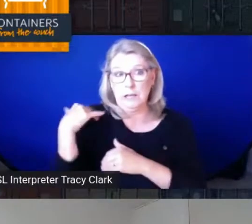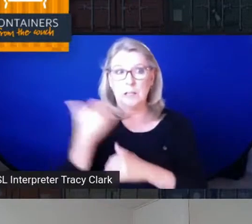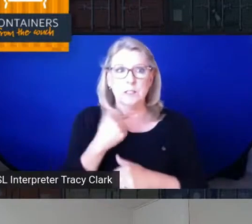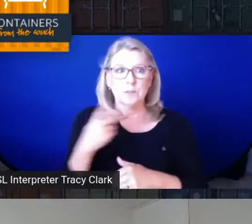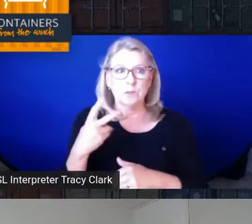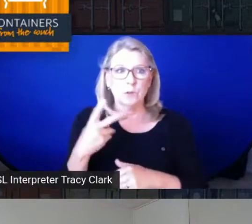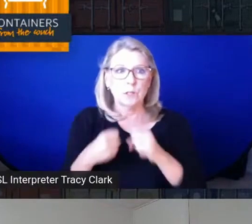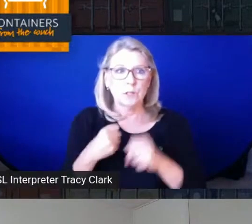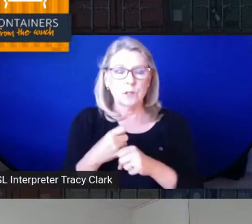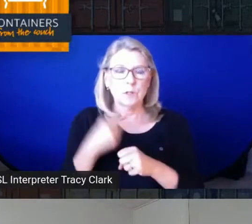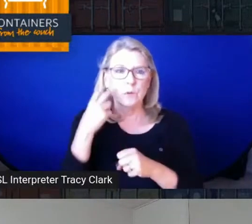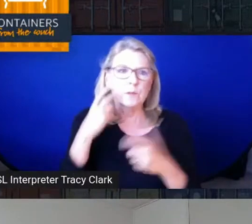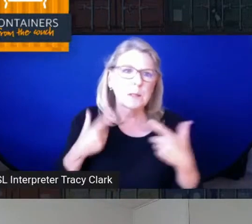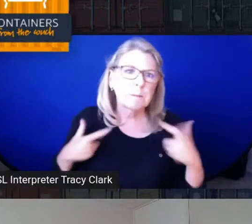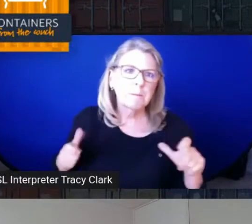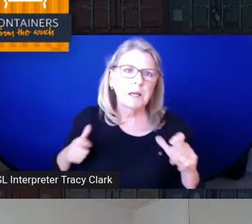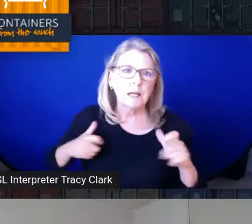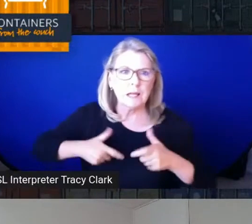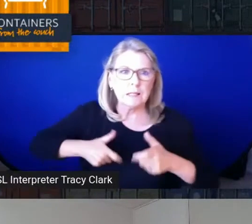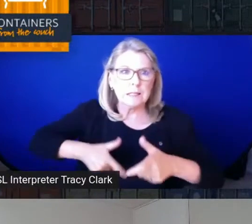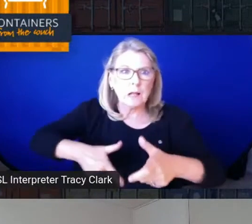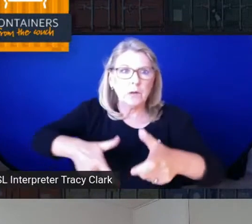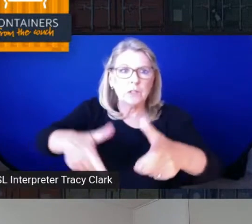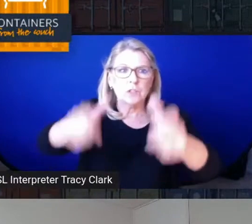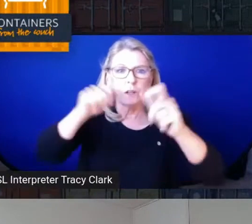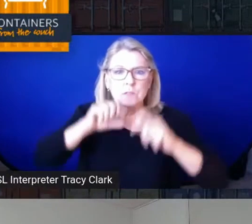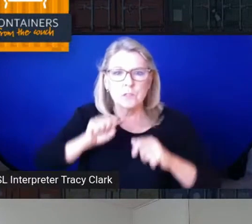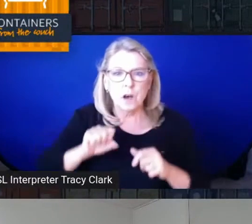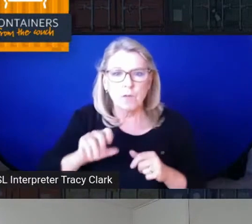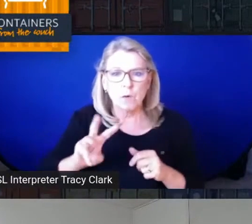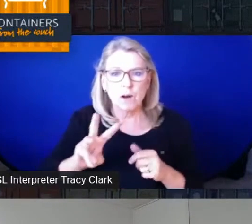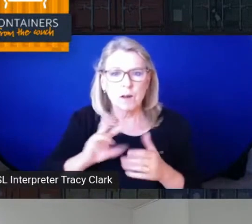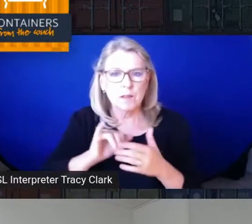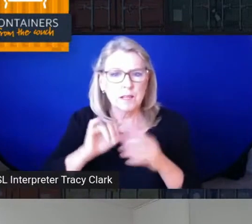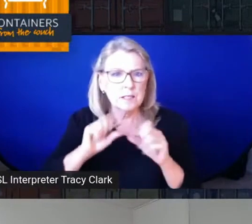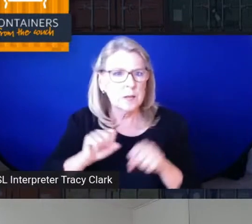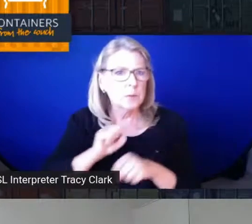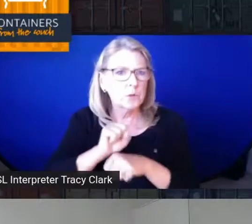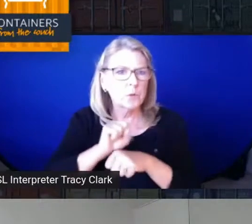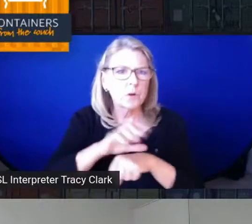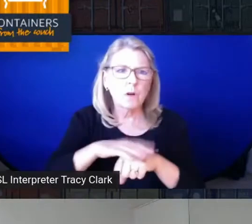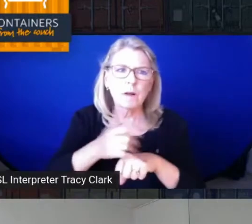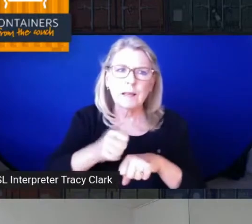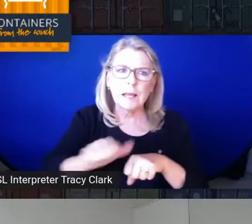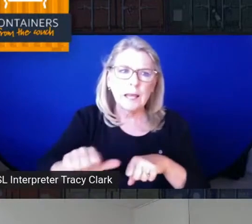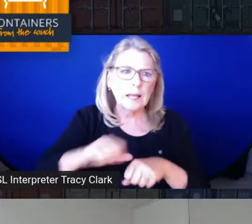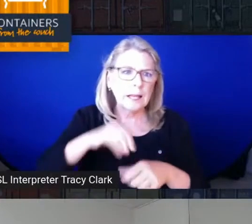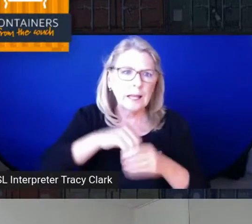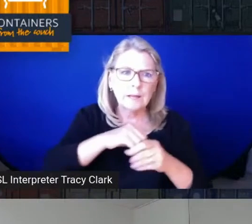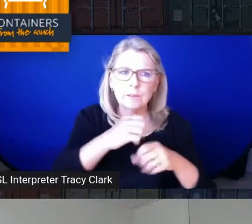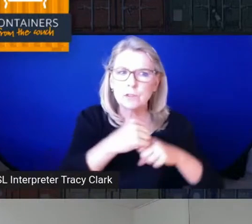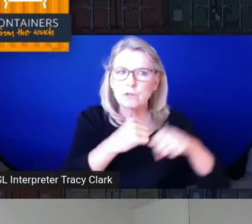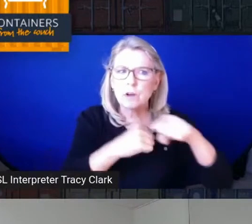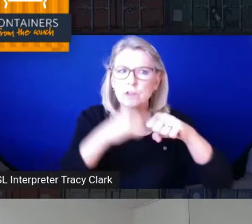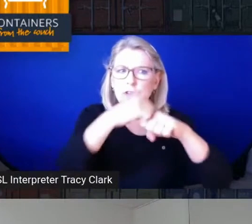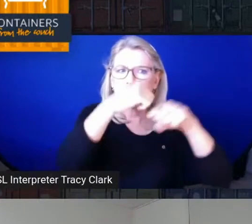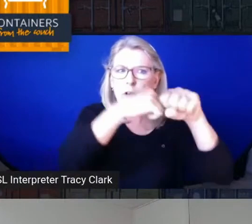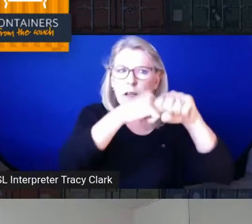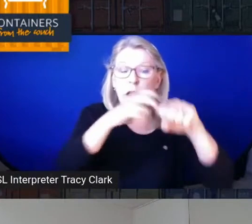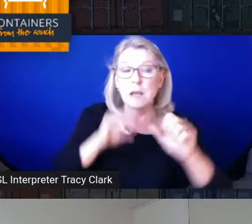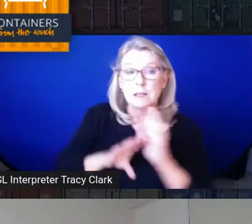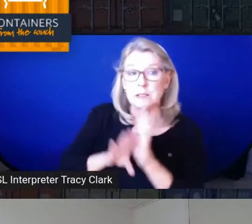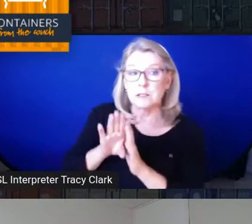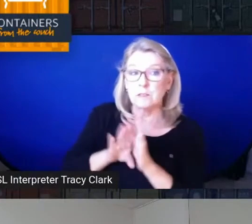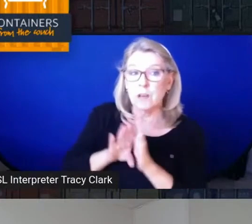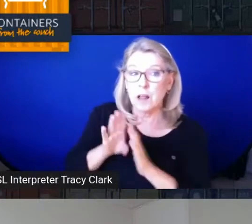is able to kind of work on any infrastructure, and developers who are taking more and more control over that